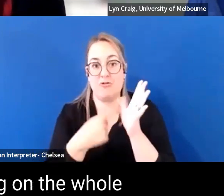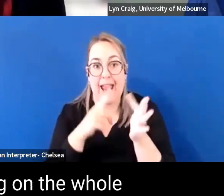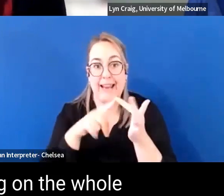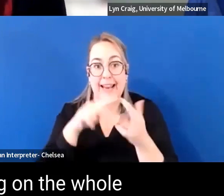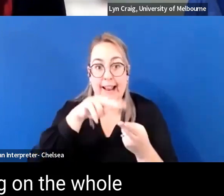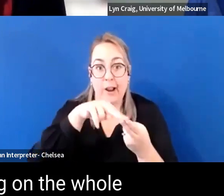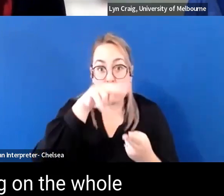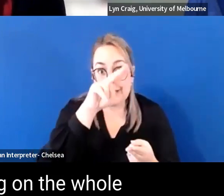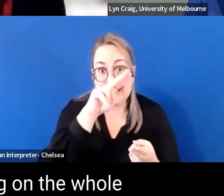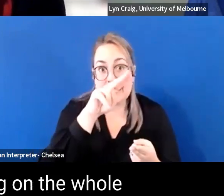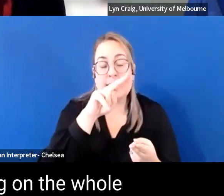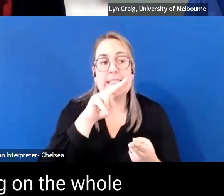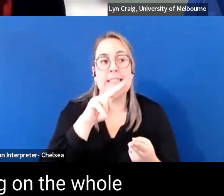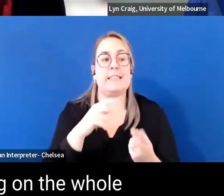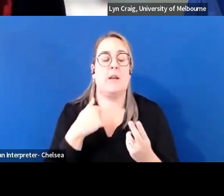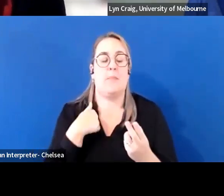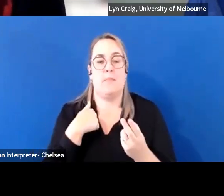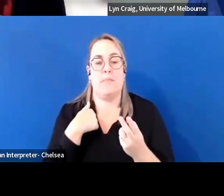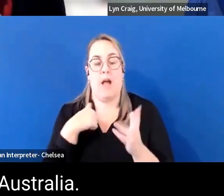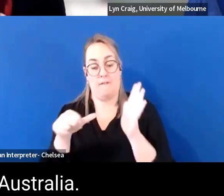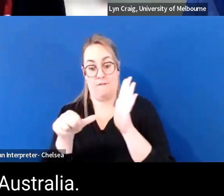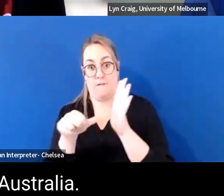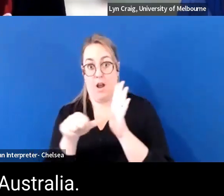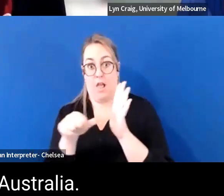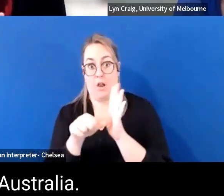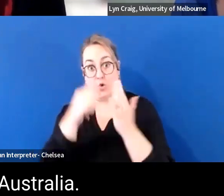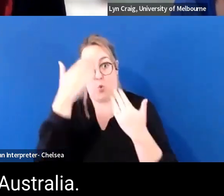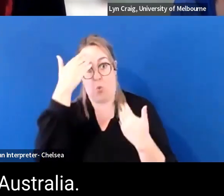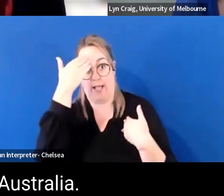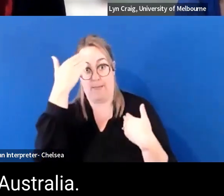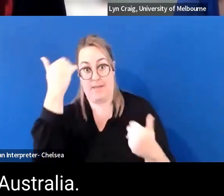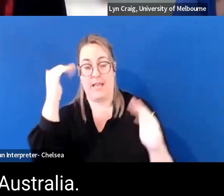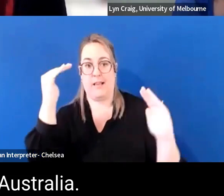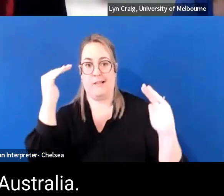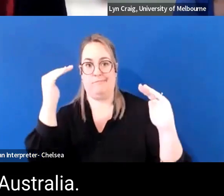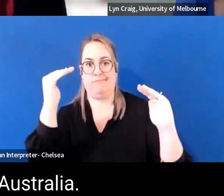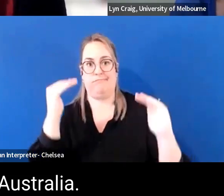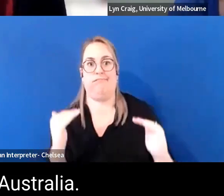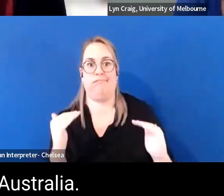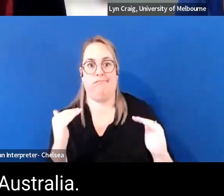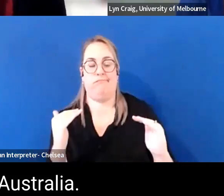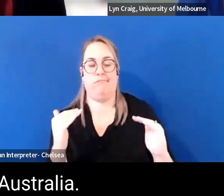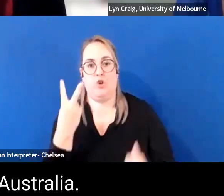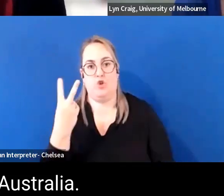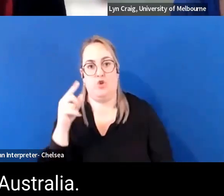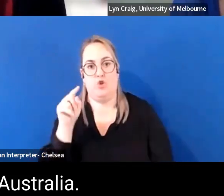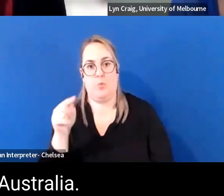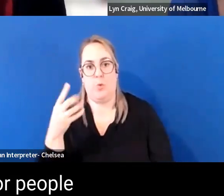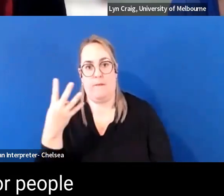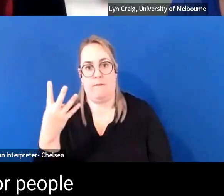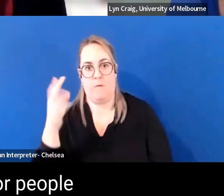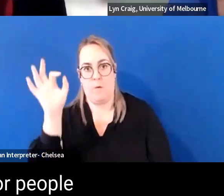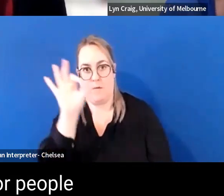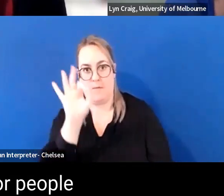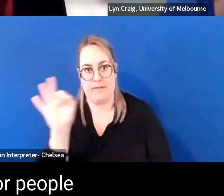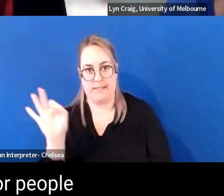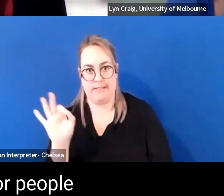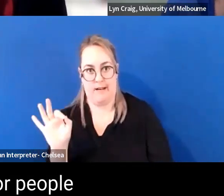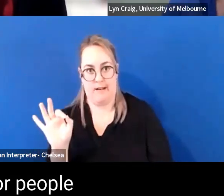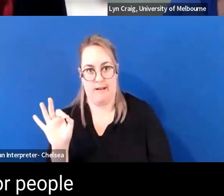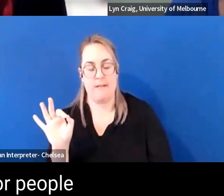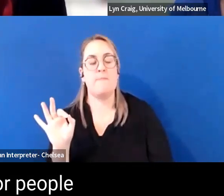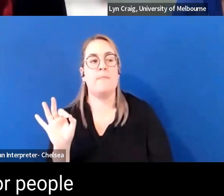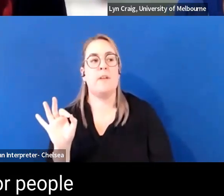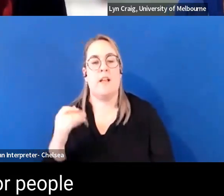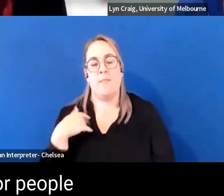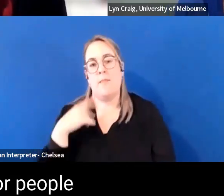whole fell about 2.4% for nationally in Australia, but we did see the biggest fall was really for people in